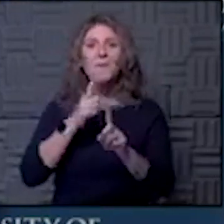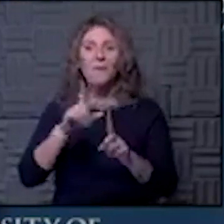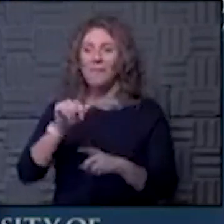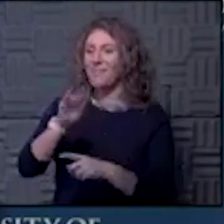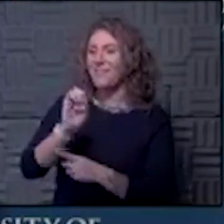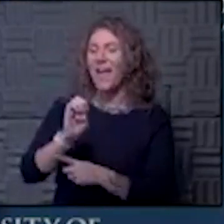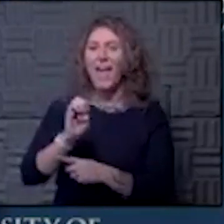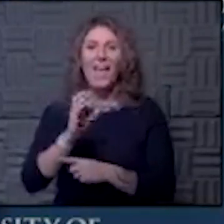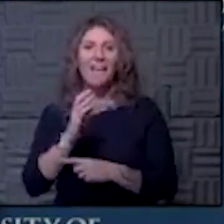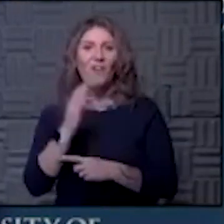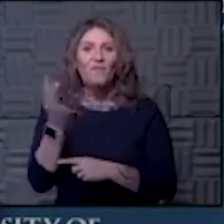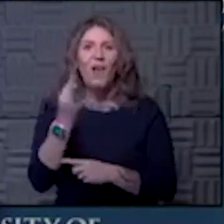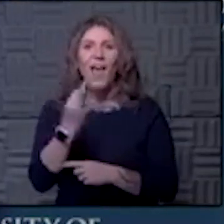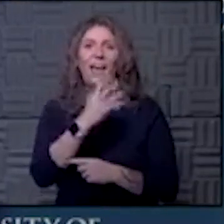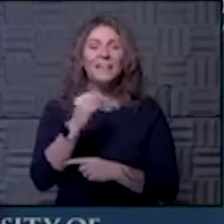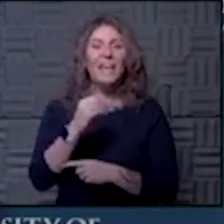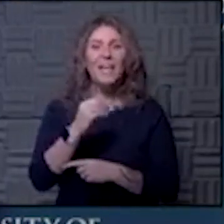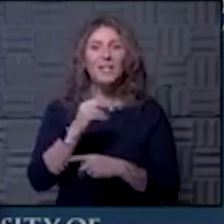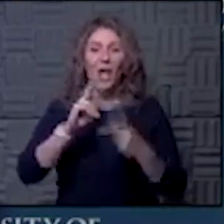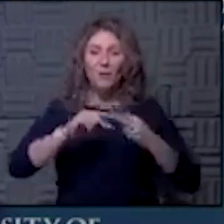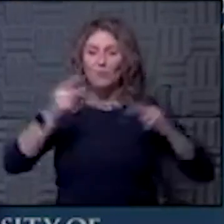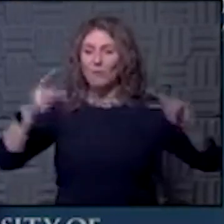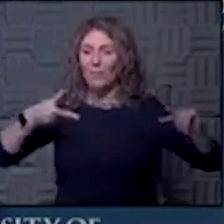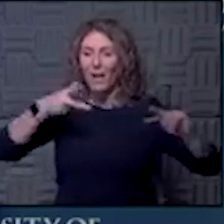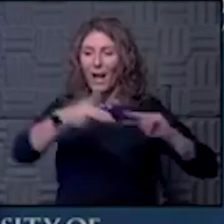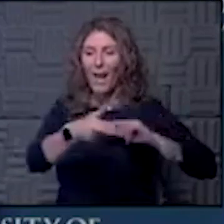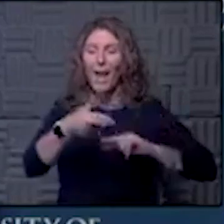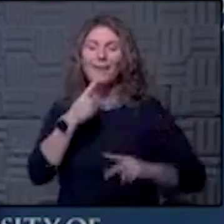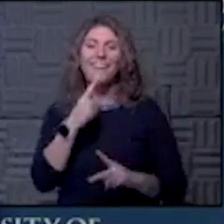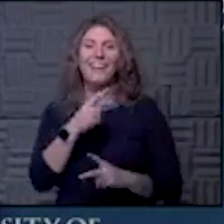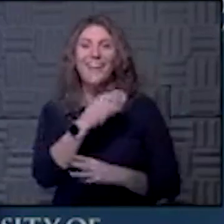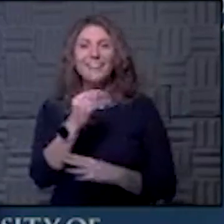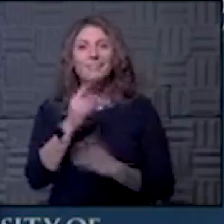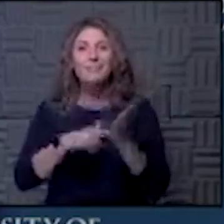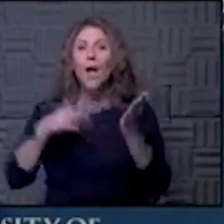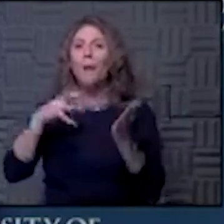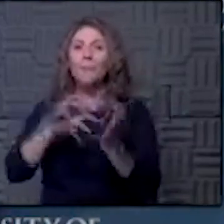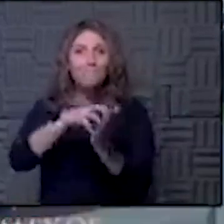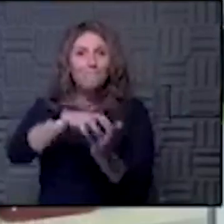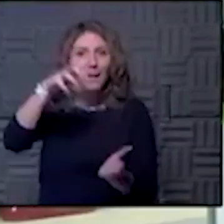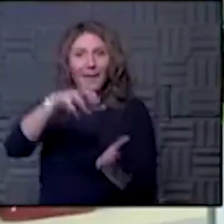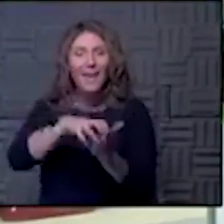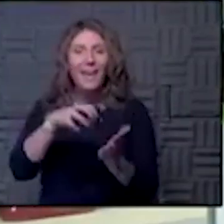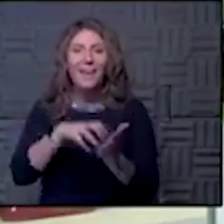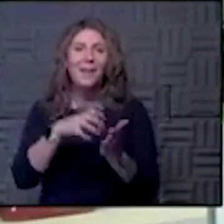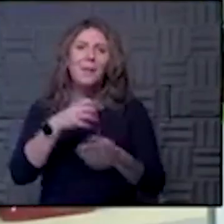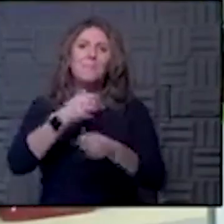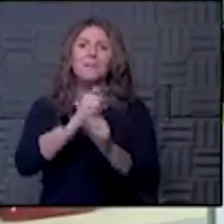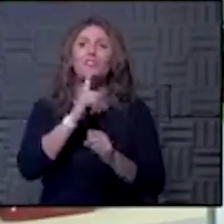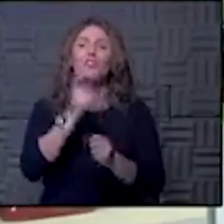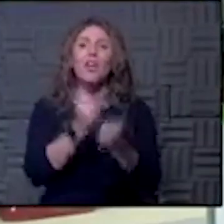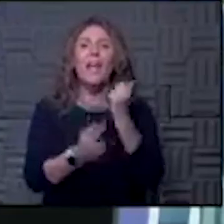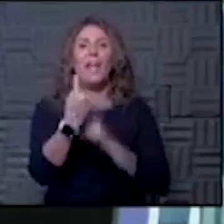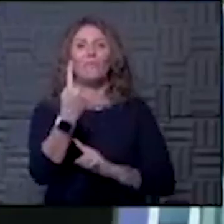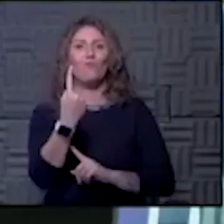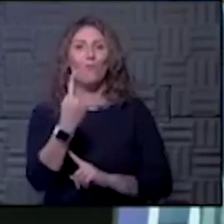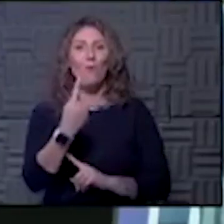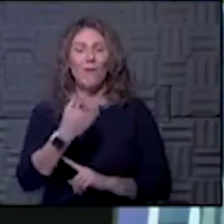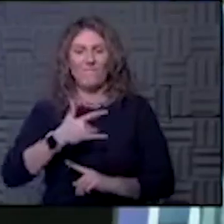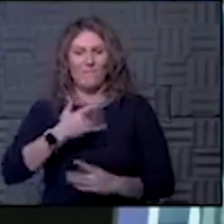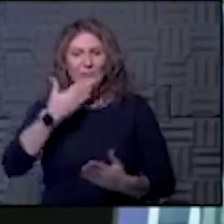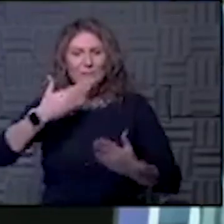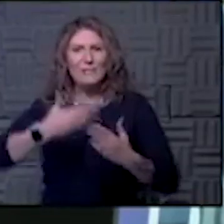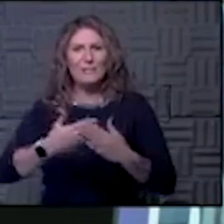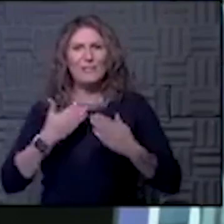impromptu ribbon cutting, and sometimes we have cake. So mostly just trying to keep everybody's spirits up as we continue to